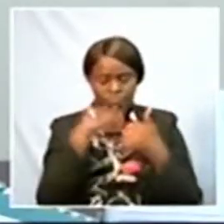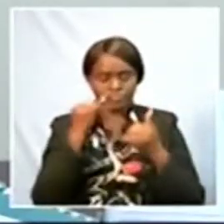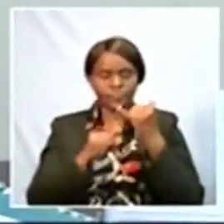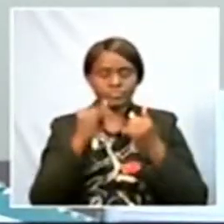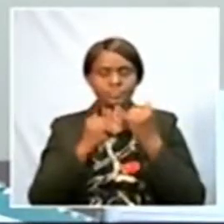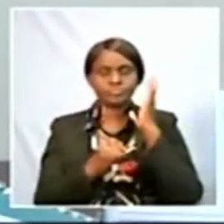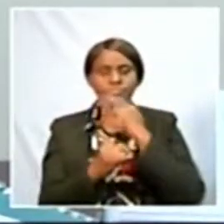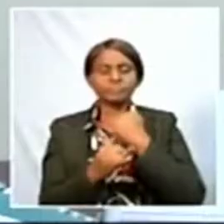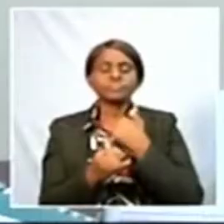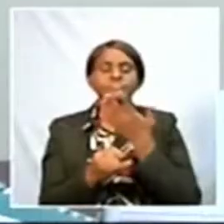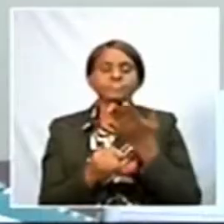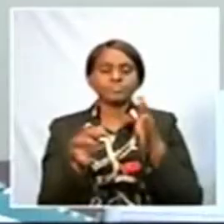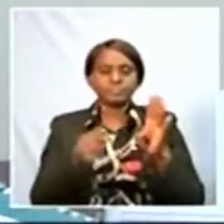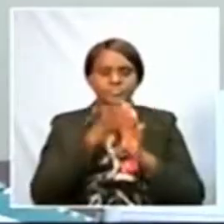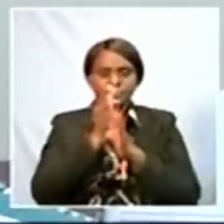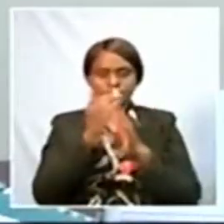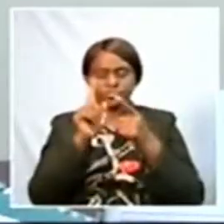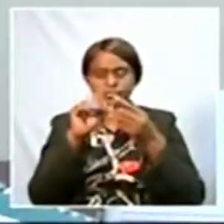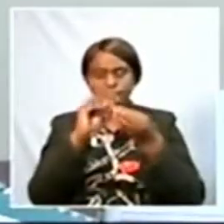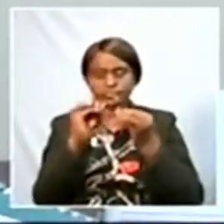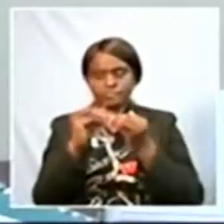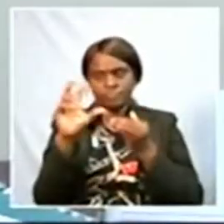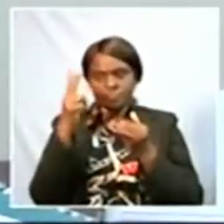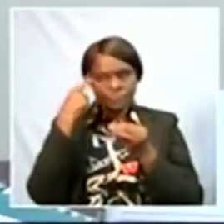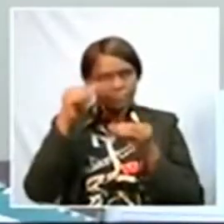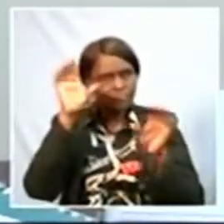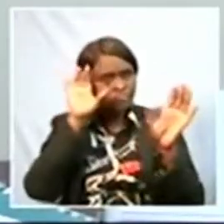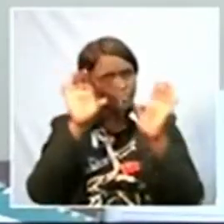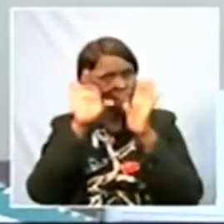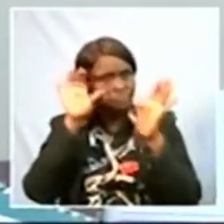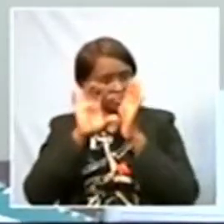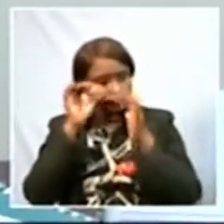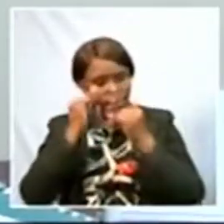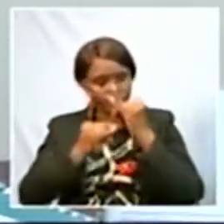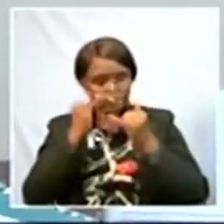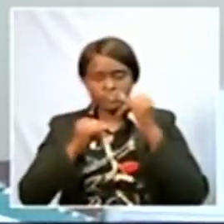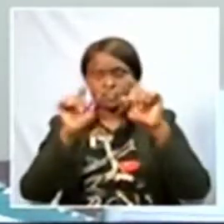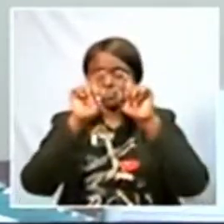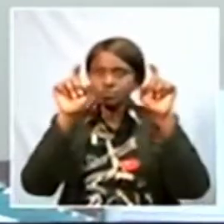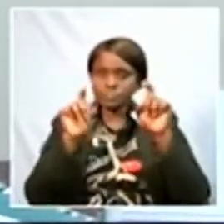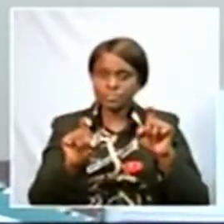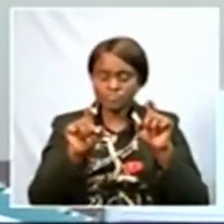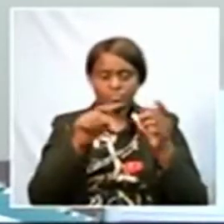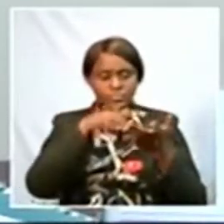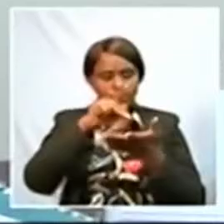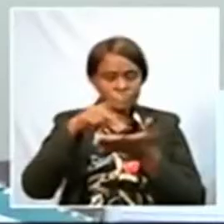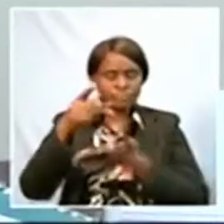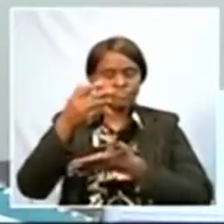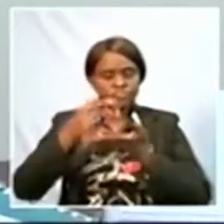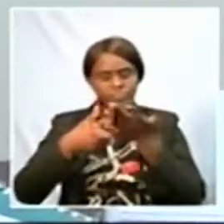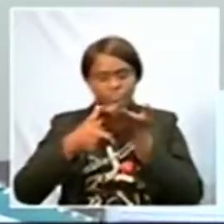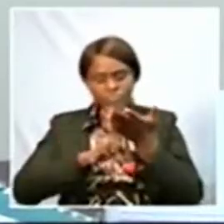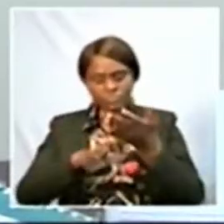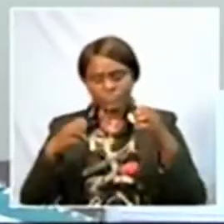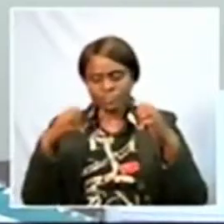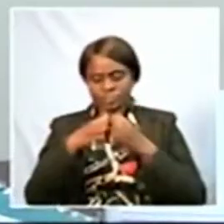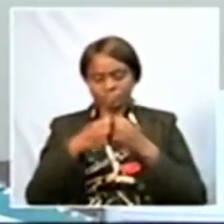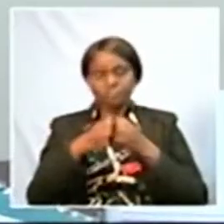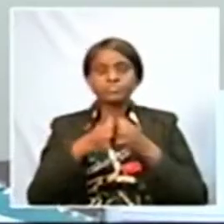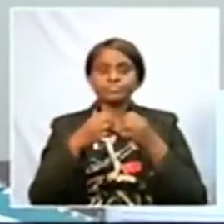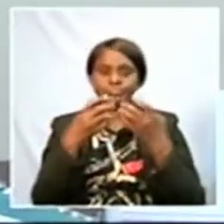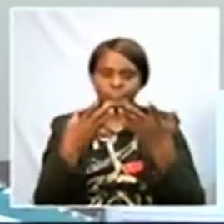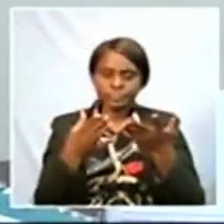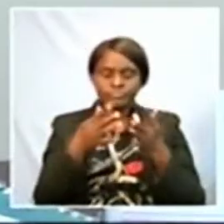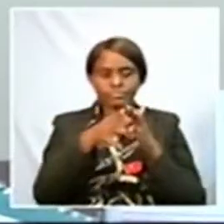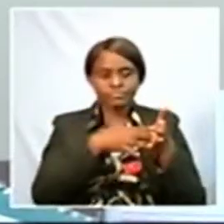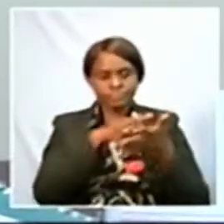completed. Refer to Appendix 3 for pictures, completion certificate, payment vouchers, bank statement extract,